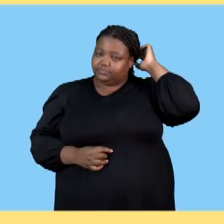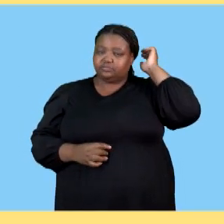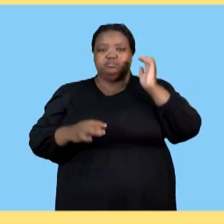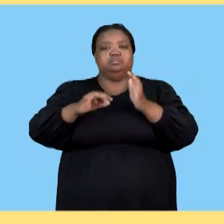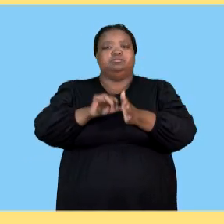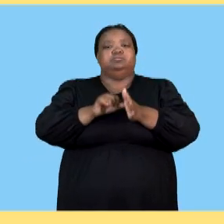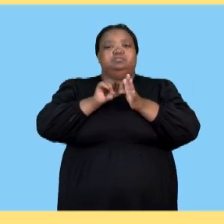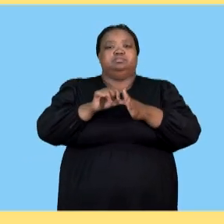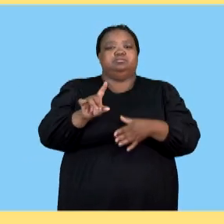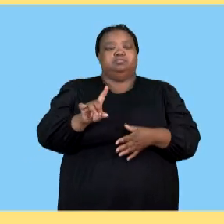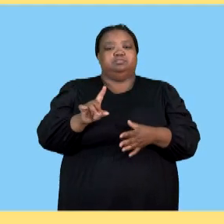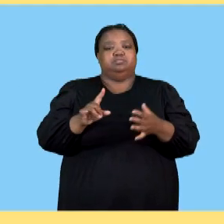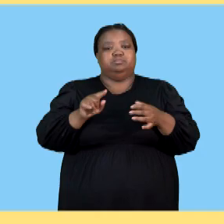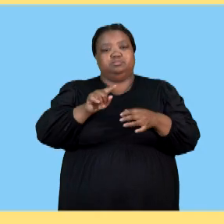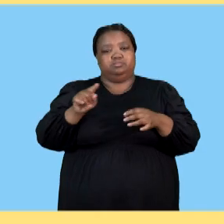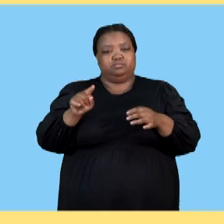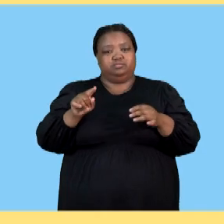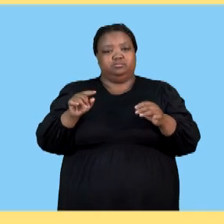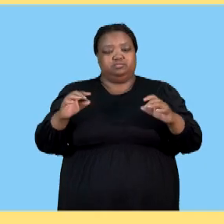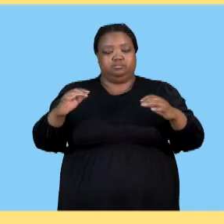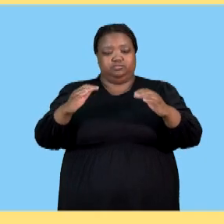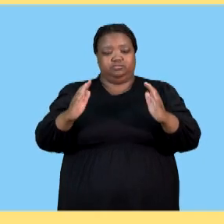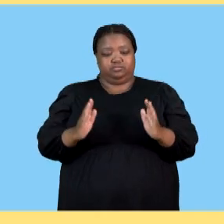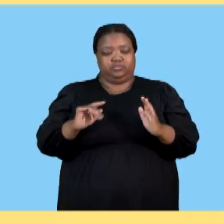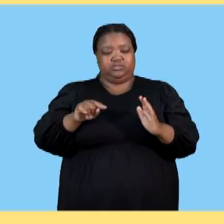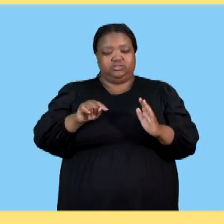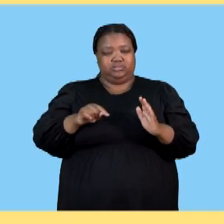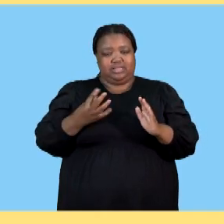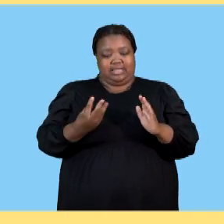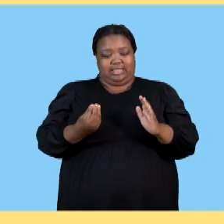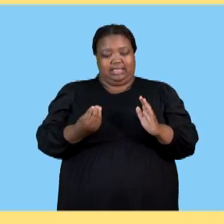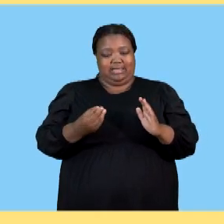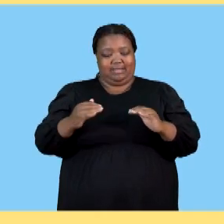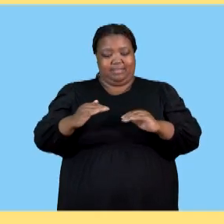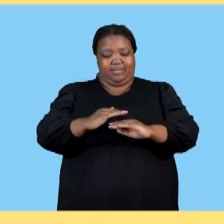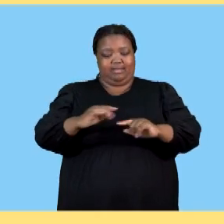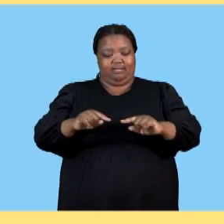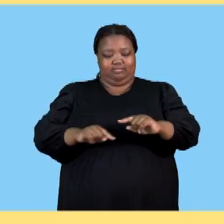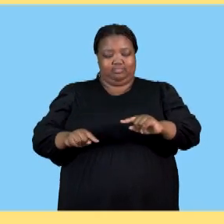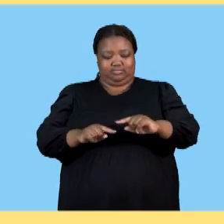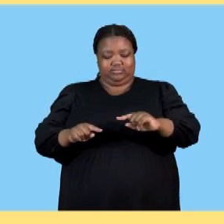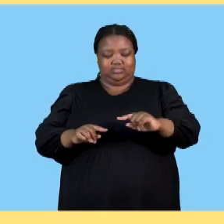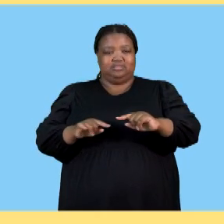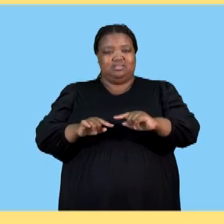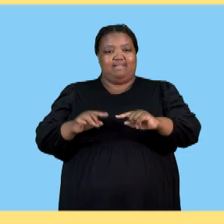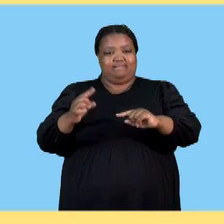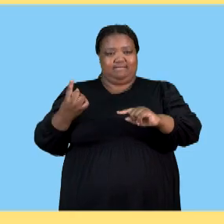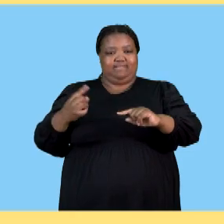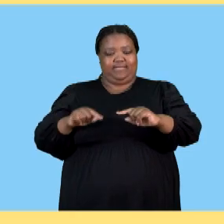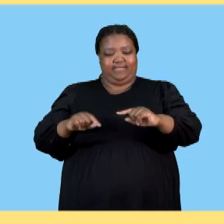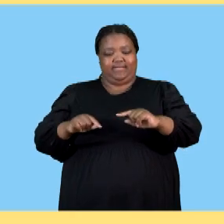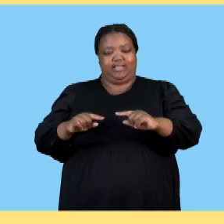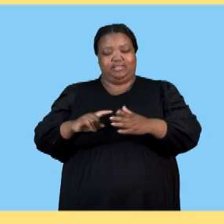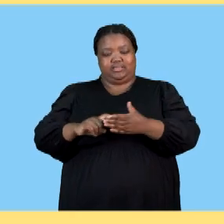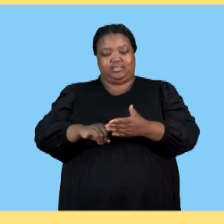It is very important that you solve this bottom part. I would encourage you to solve that bottom part first. All right? So you